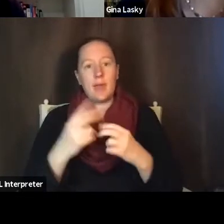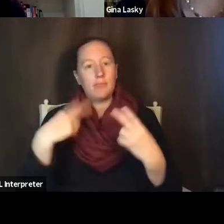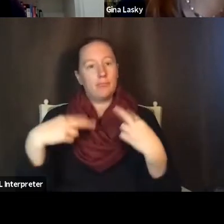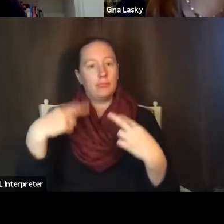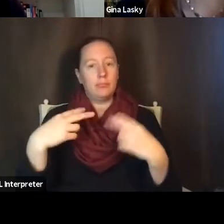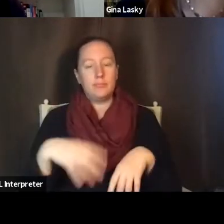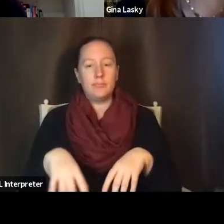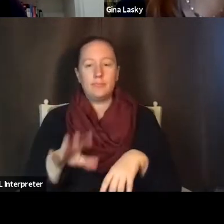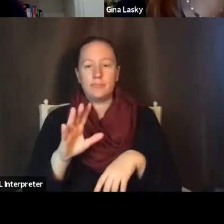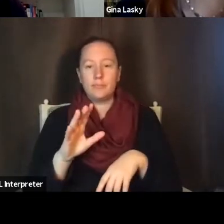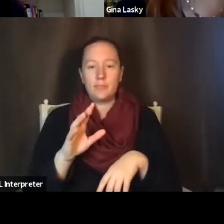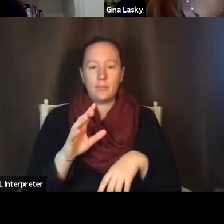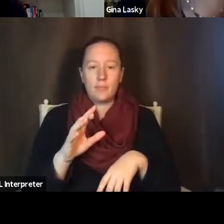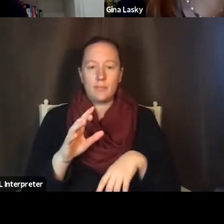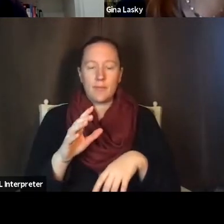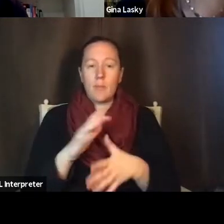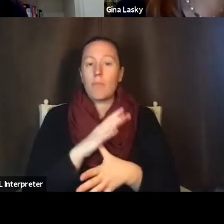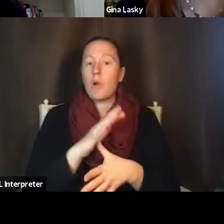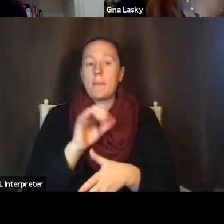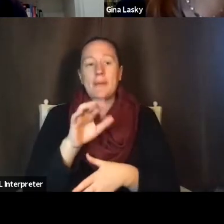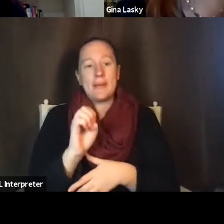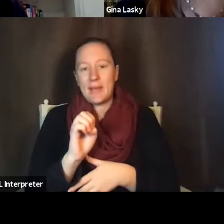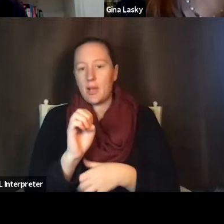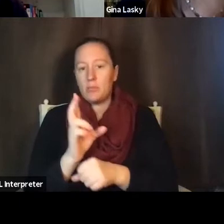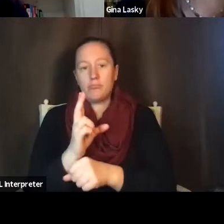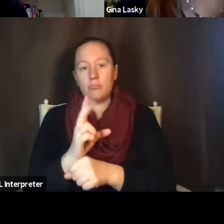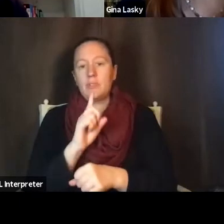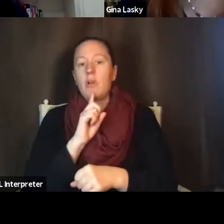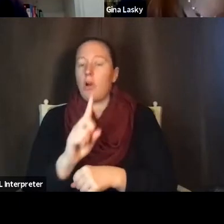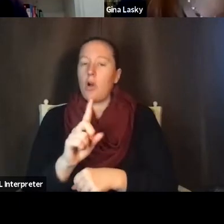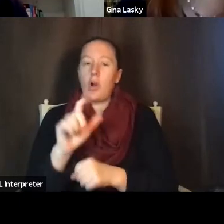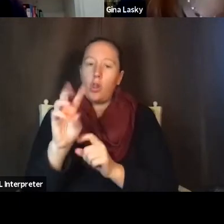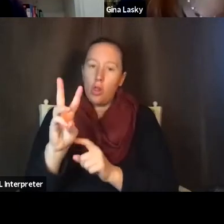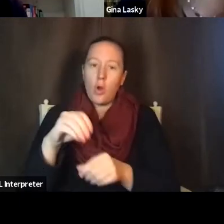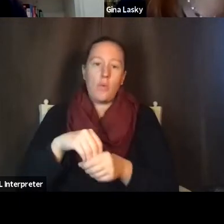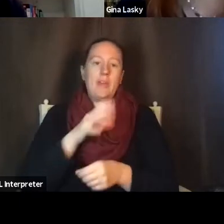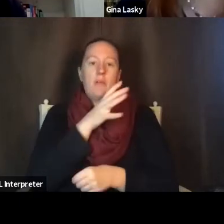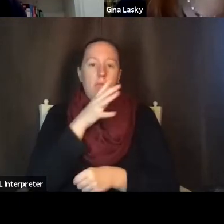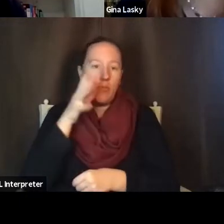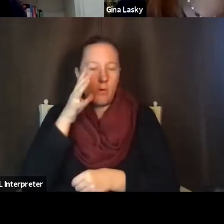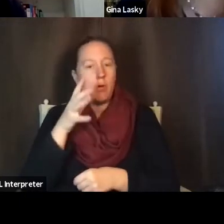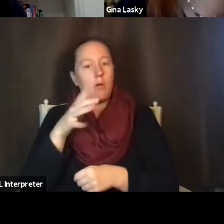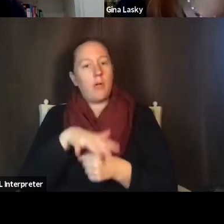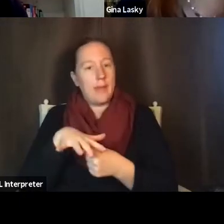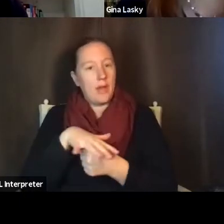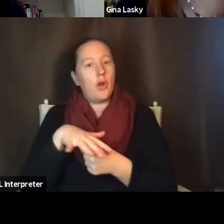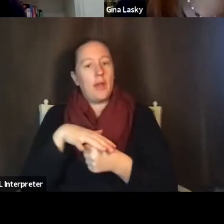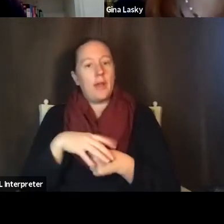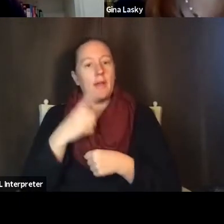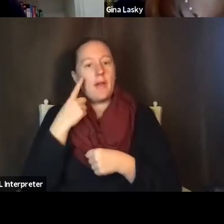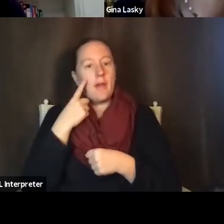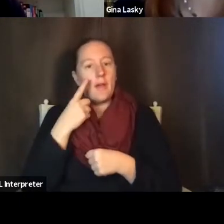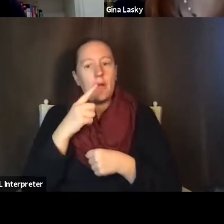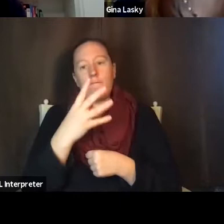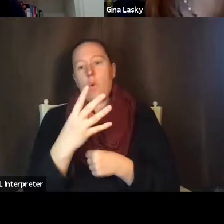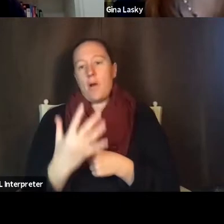use disorder treatment, primary care penetration rates are lowest in rural and frontier regions, 4 and 5,